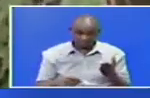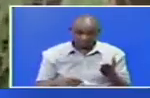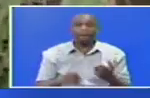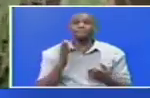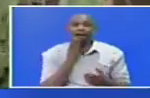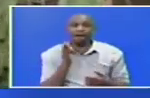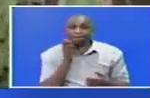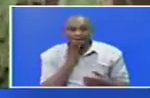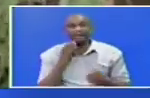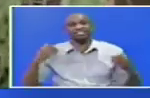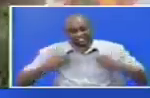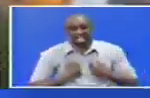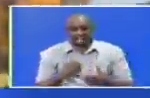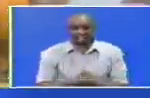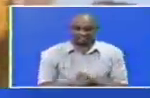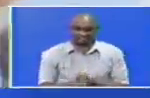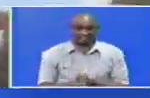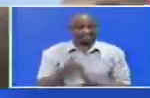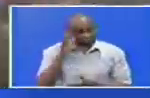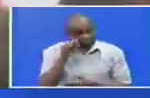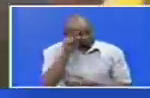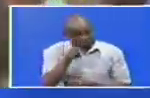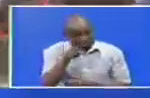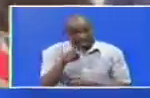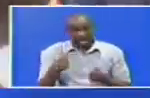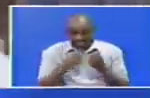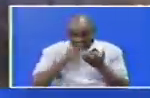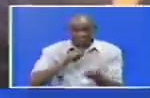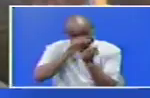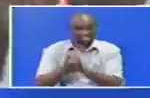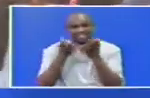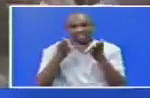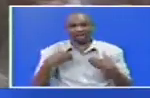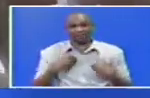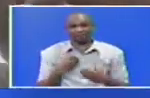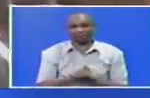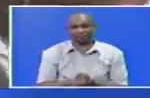Mama umechoka. And the mood and response changed.